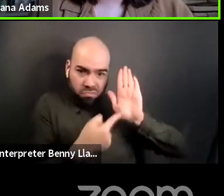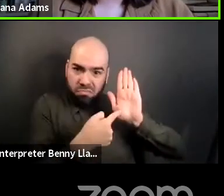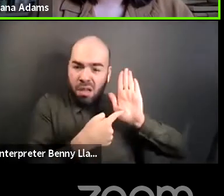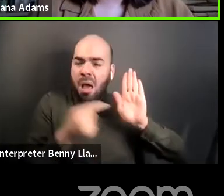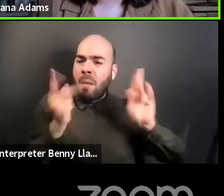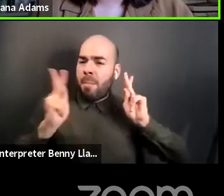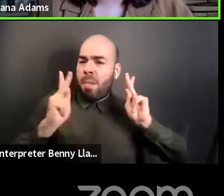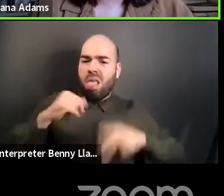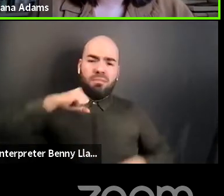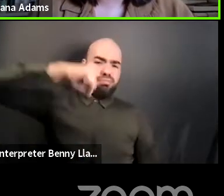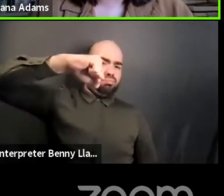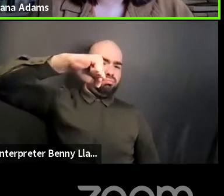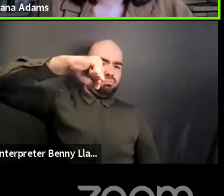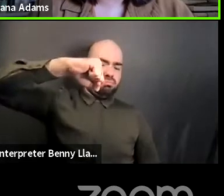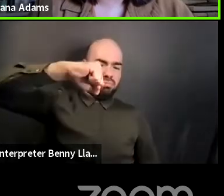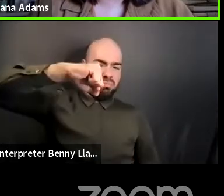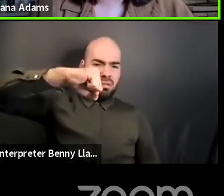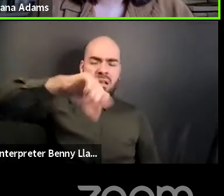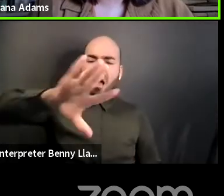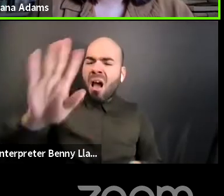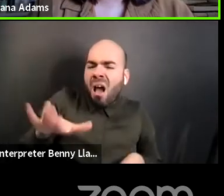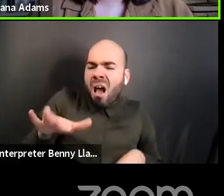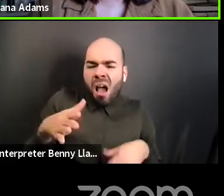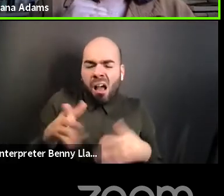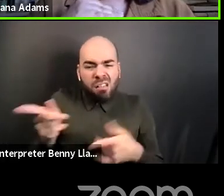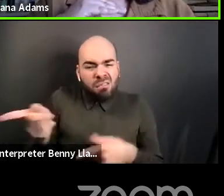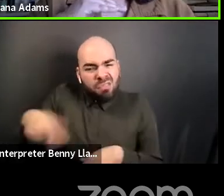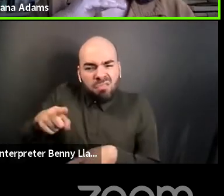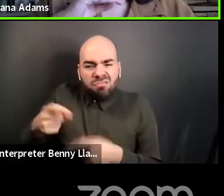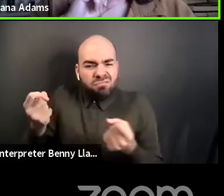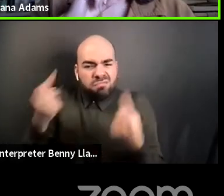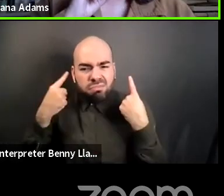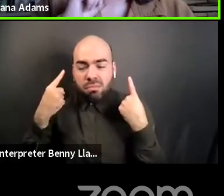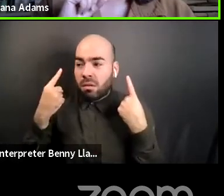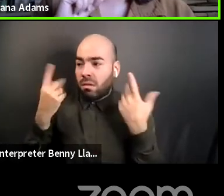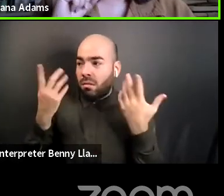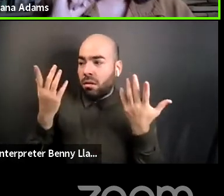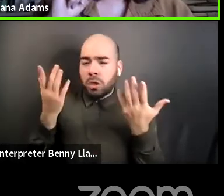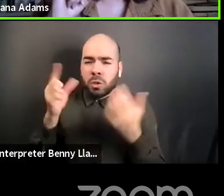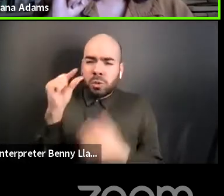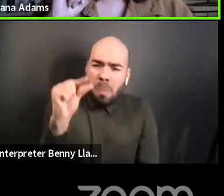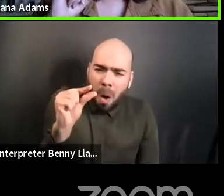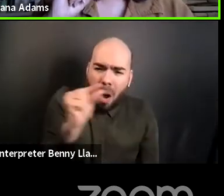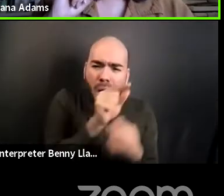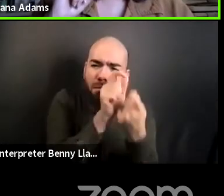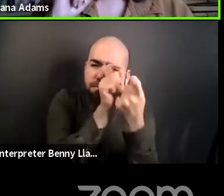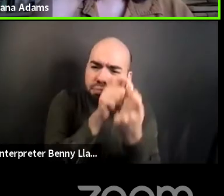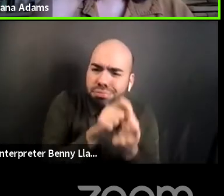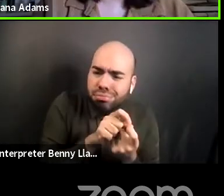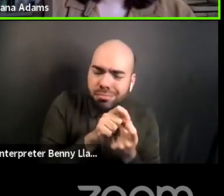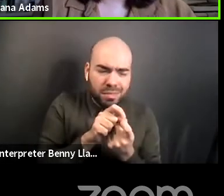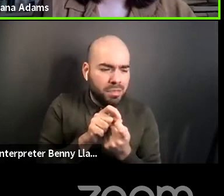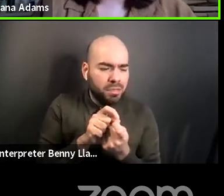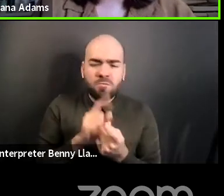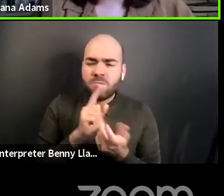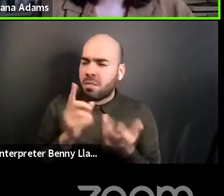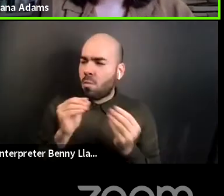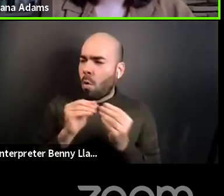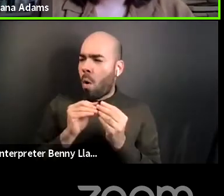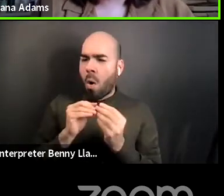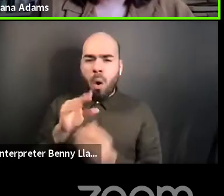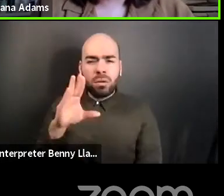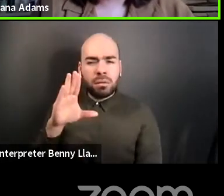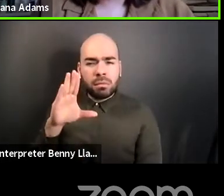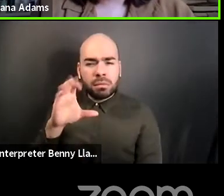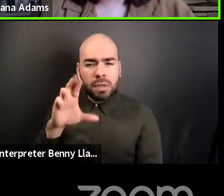not necessarily understanding of the small intricate details and like almost ceremony-like aspects